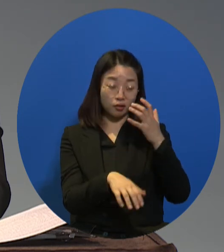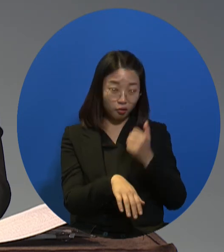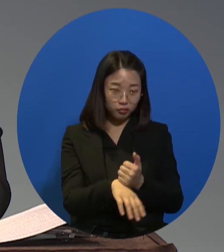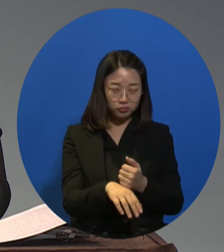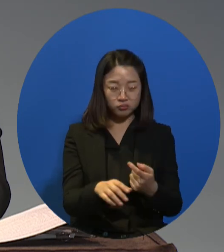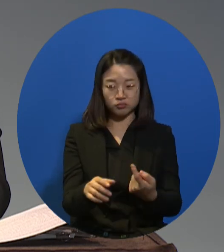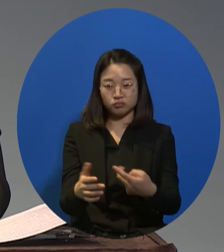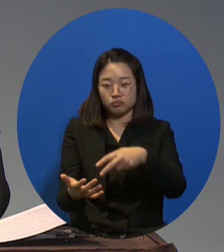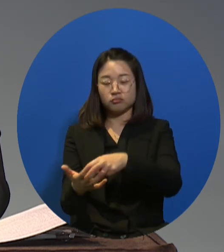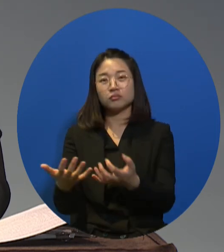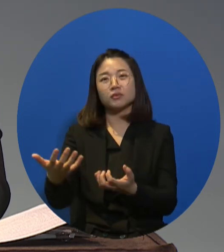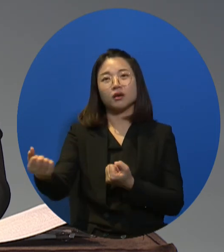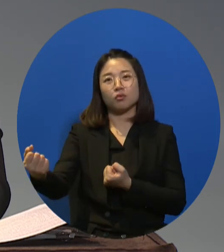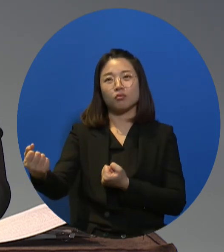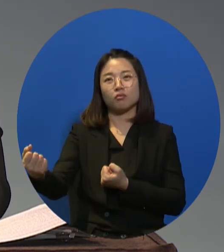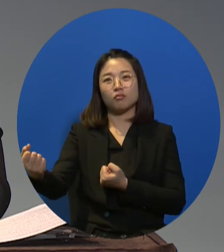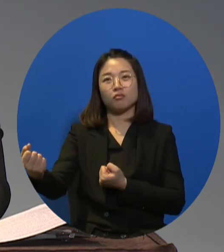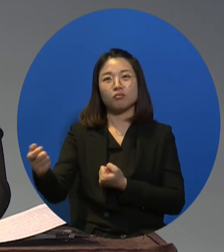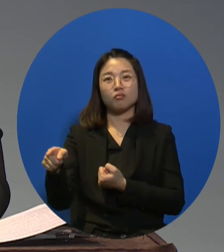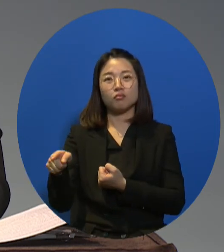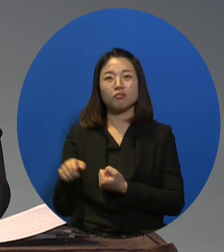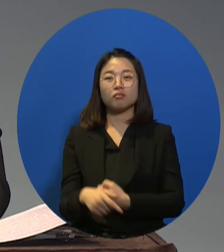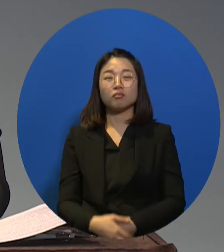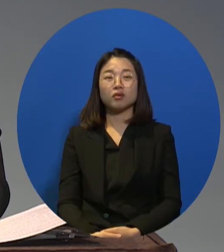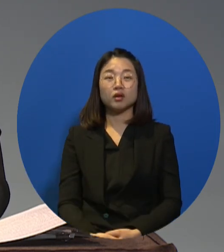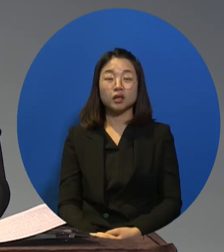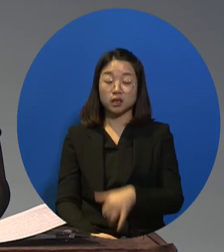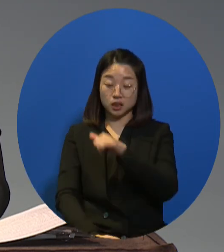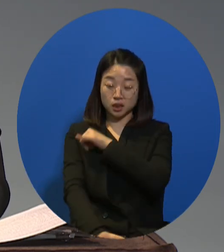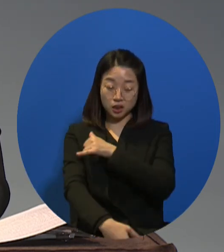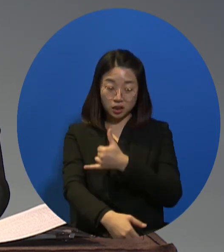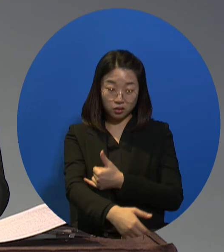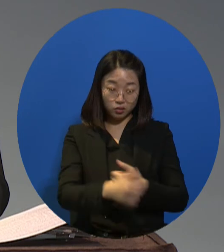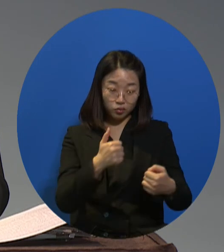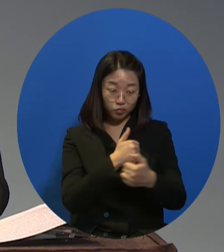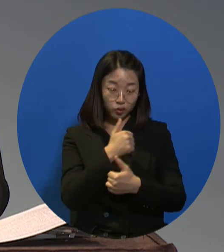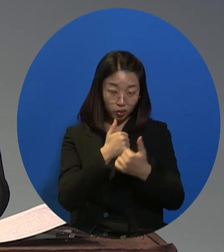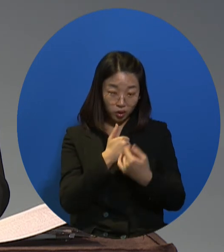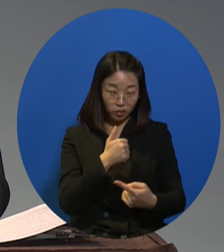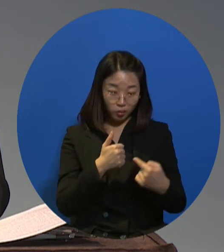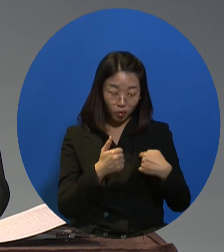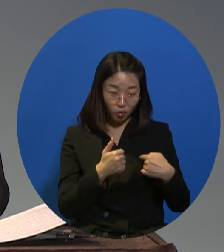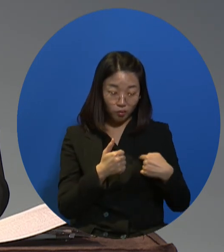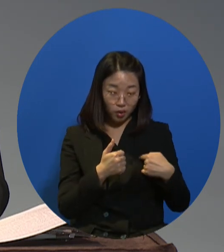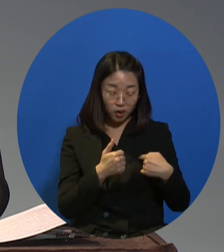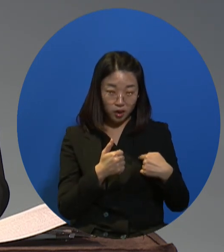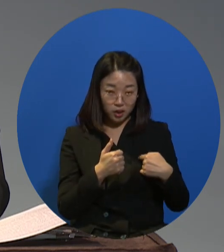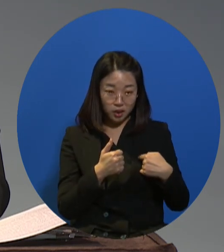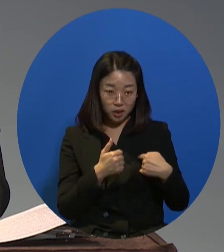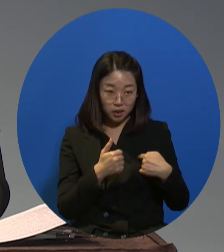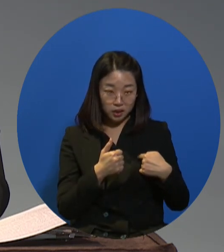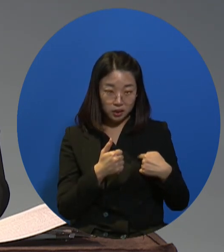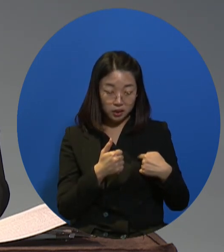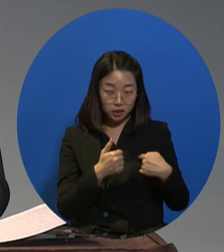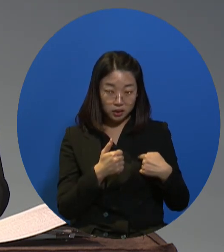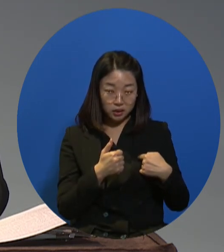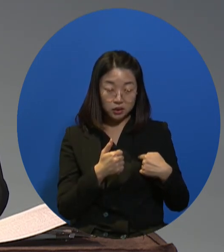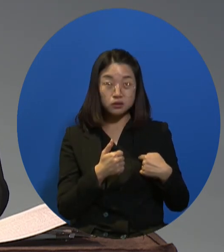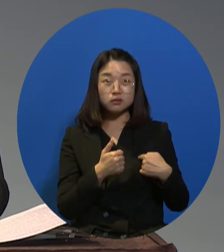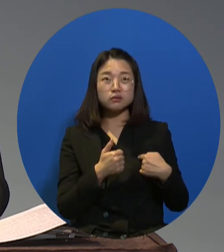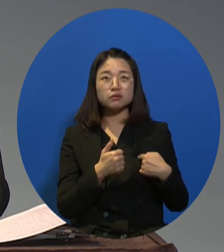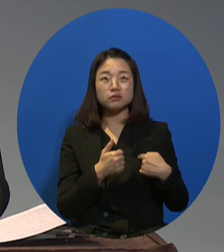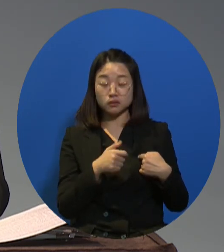fact, we tried to do the same for the ASEM Center, which was established not long ago. However, we were unable to do